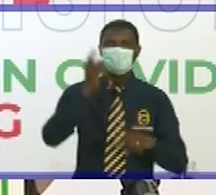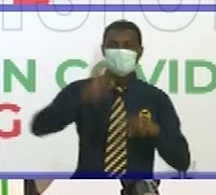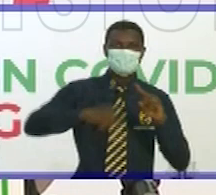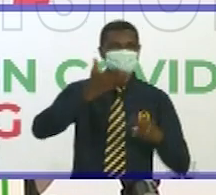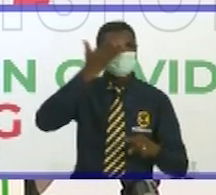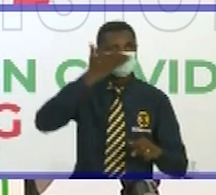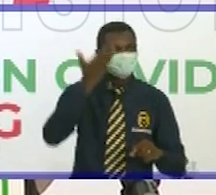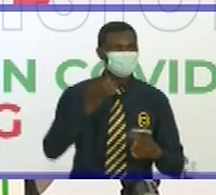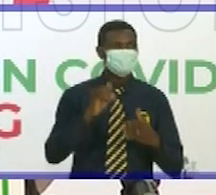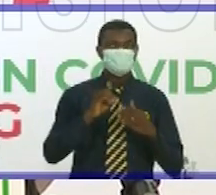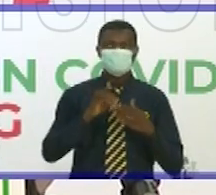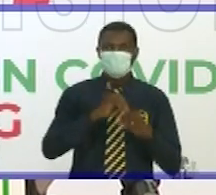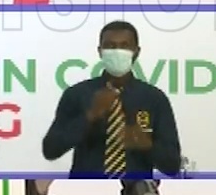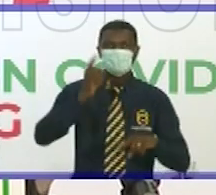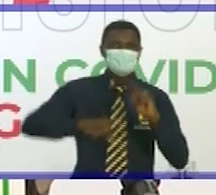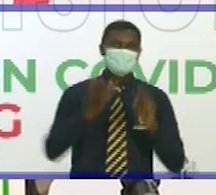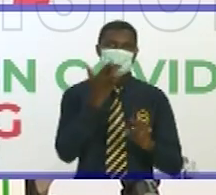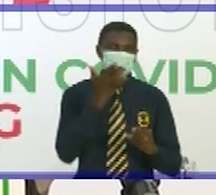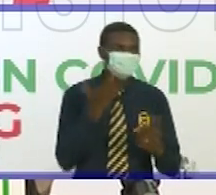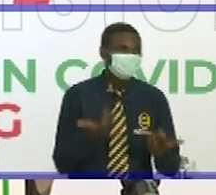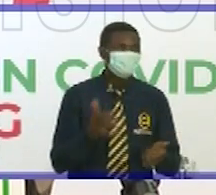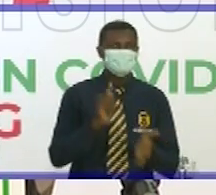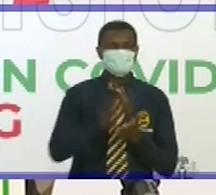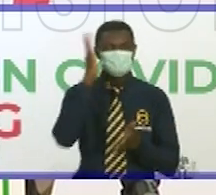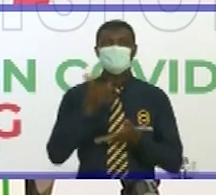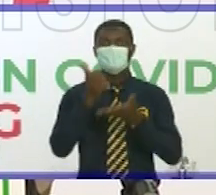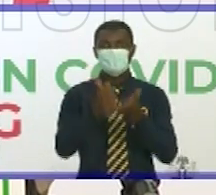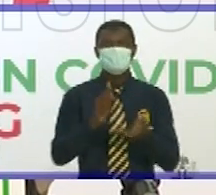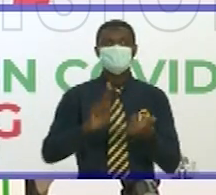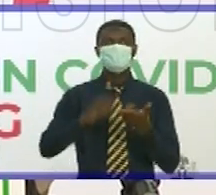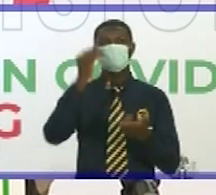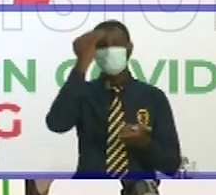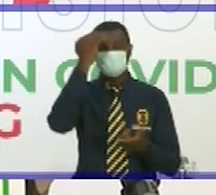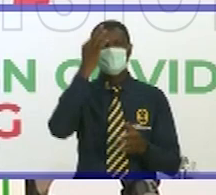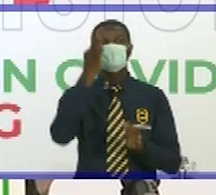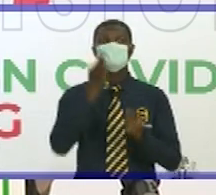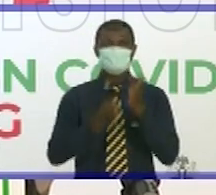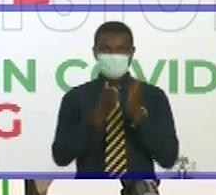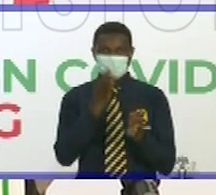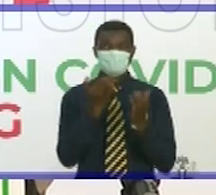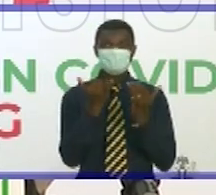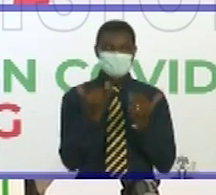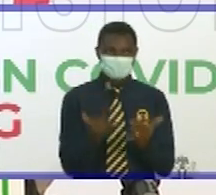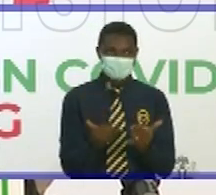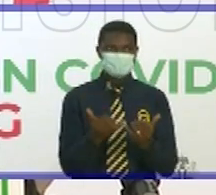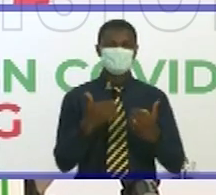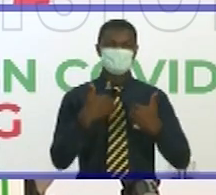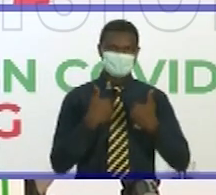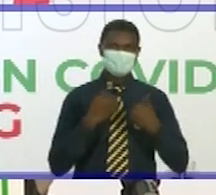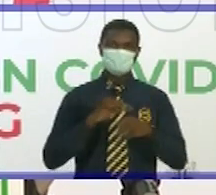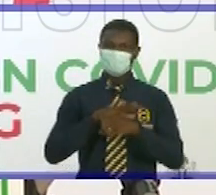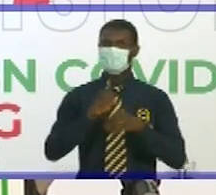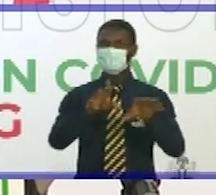taste lati de fi mo bi pe boya kini ti na tin yoju si ohun na lara